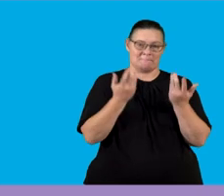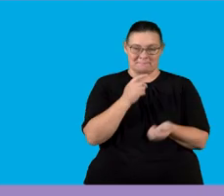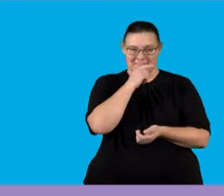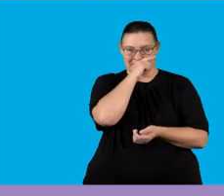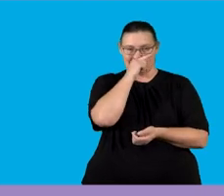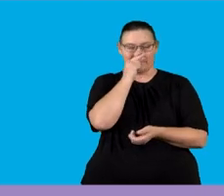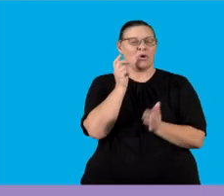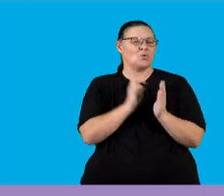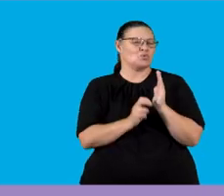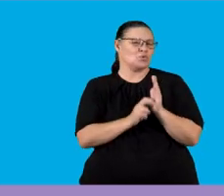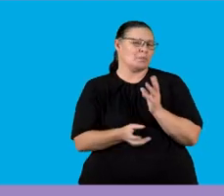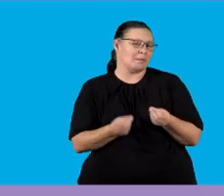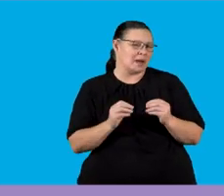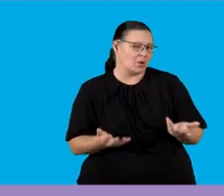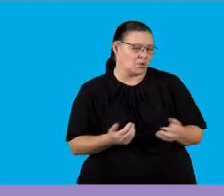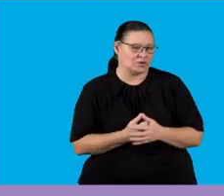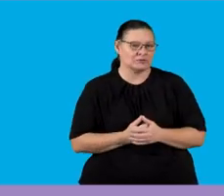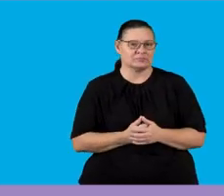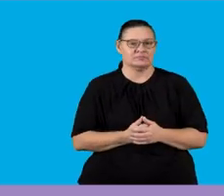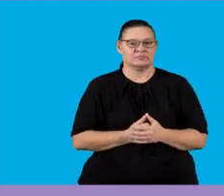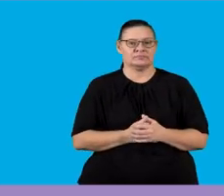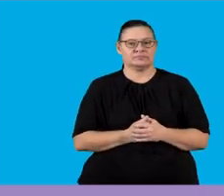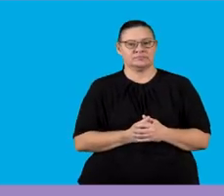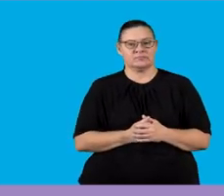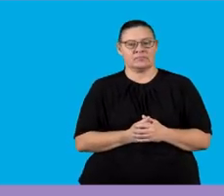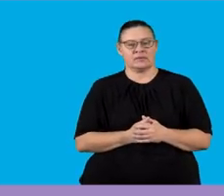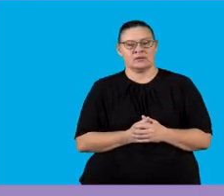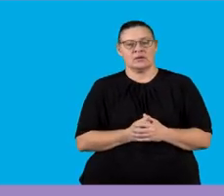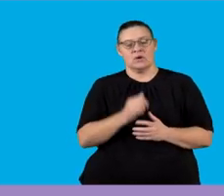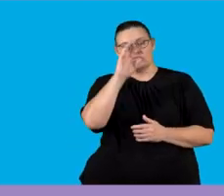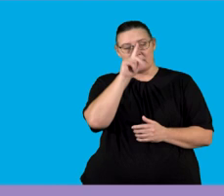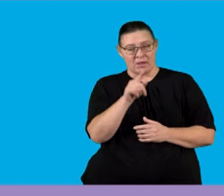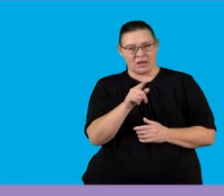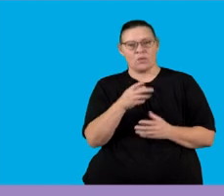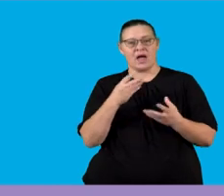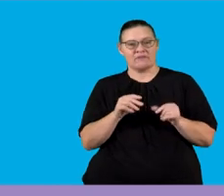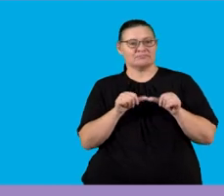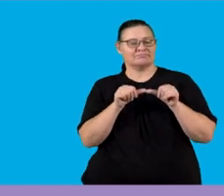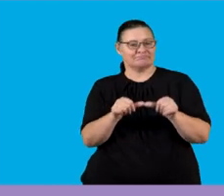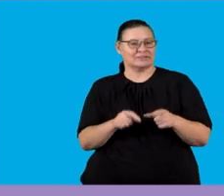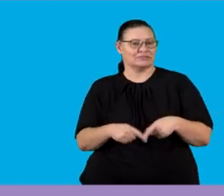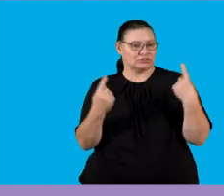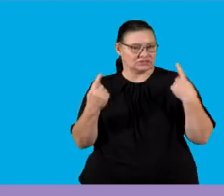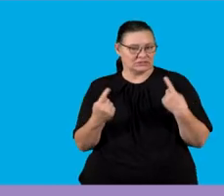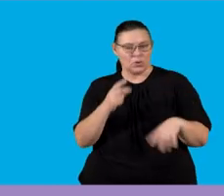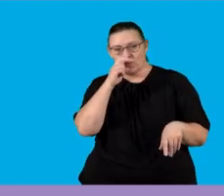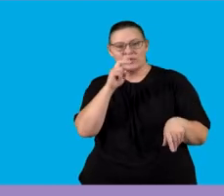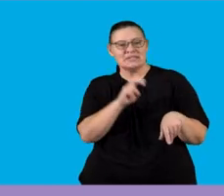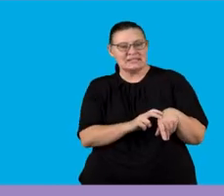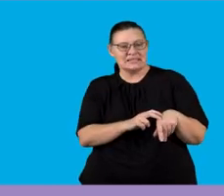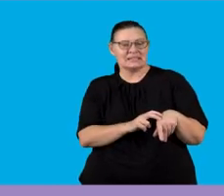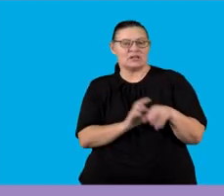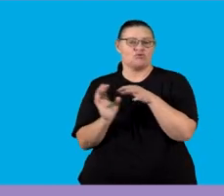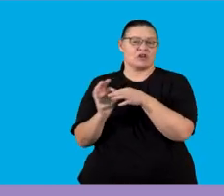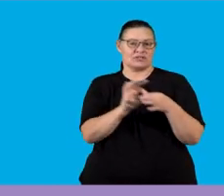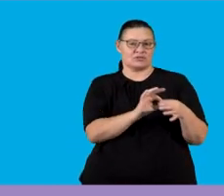need to find that relationship between the constant difference, the term number, and the term itself. So we know that we are going to take